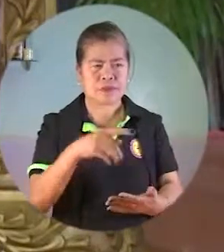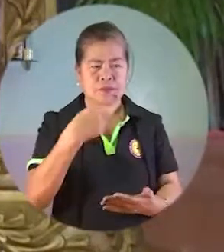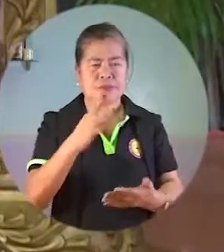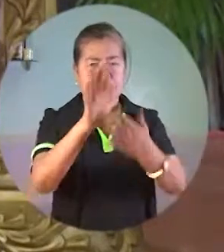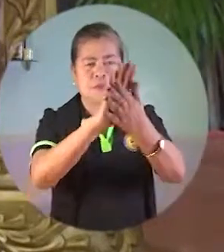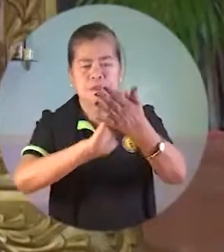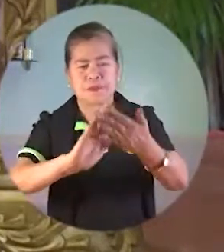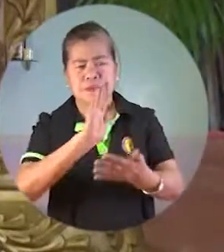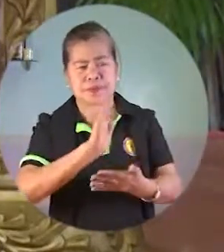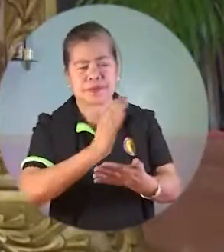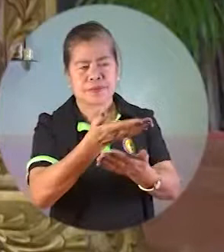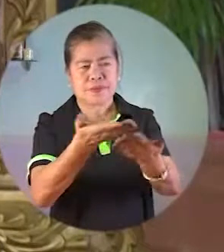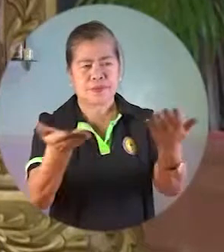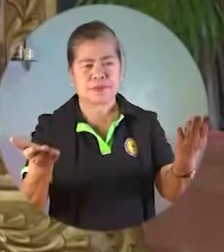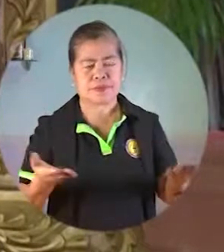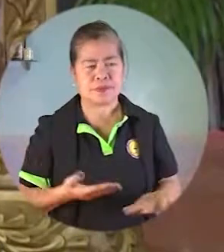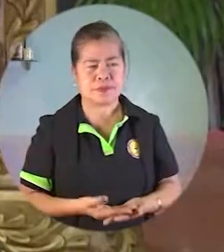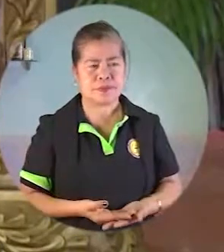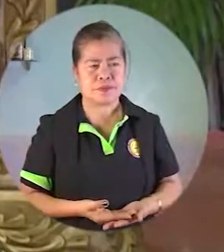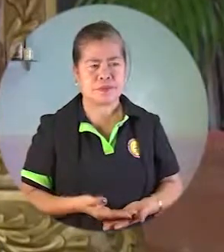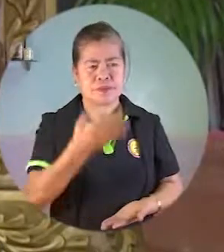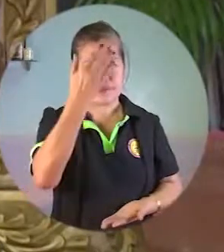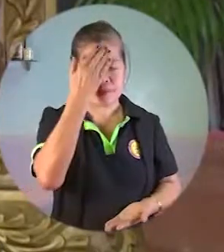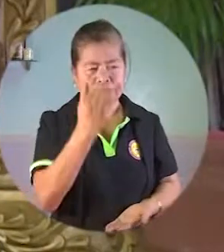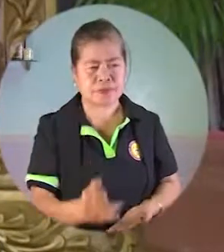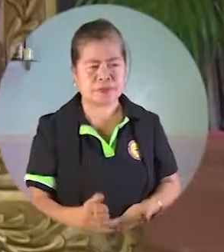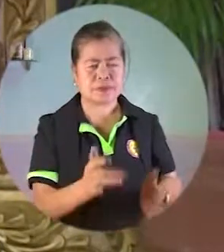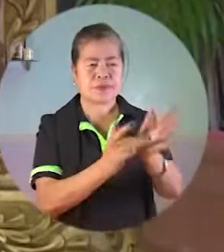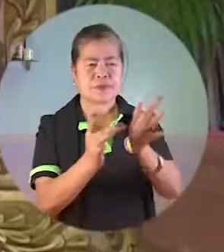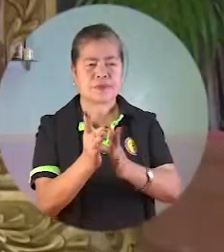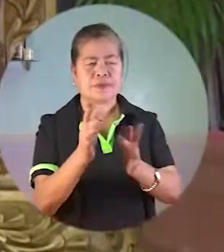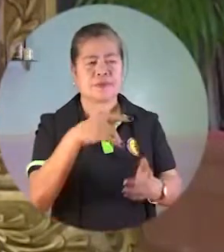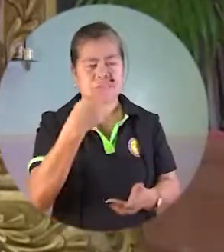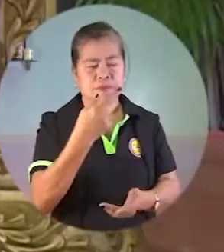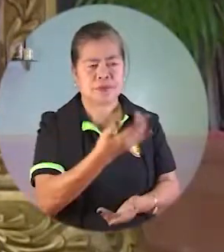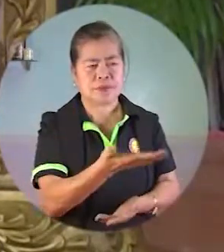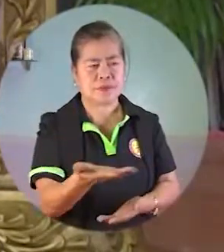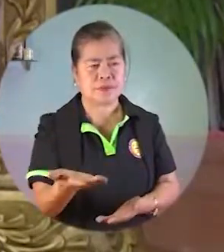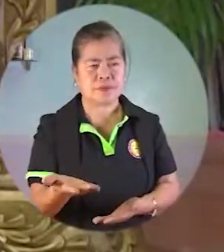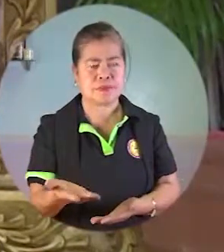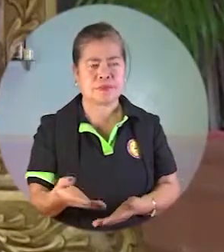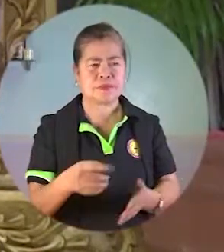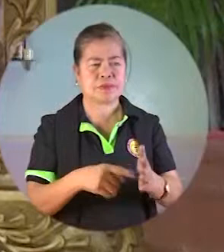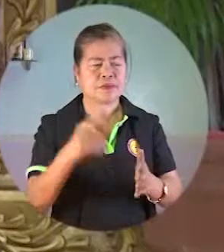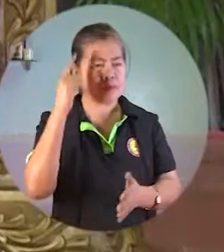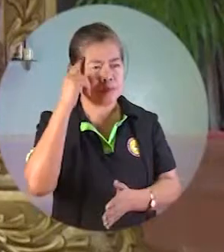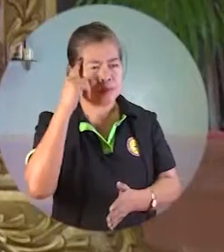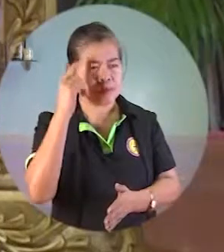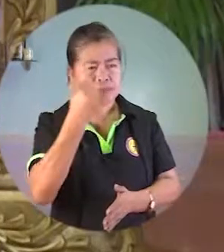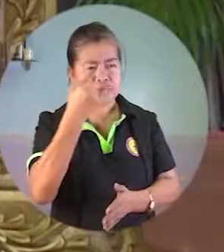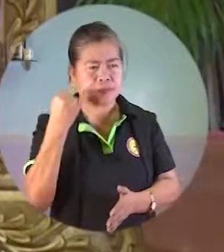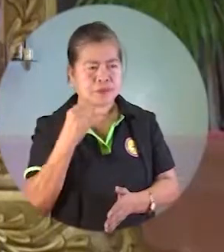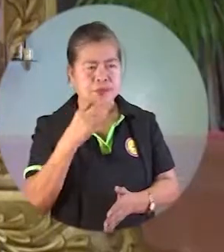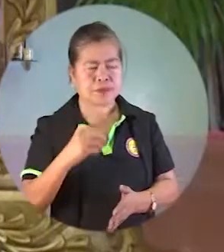them, "Peace be with you." Twice he said that. We could just imagine